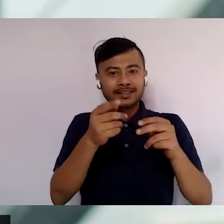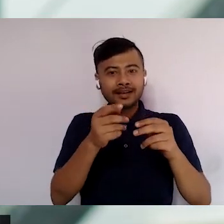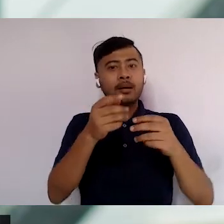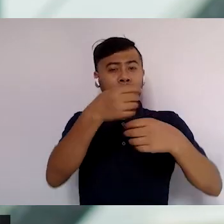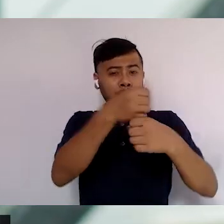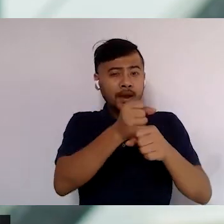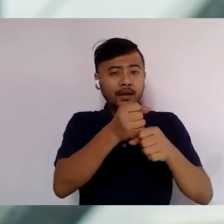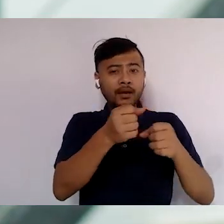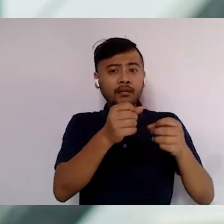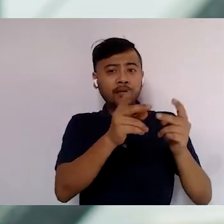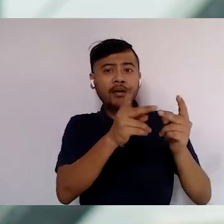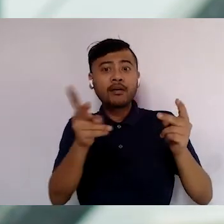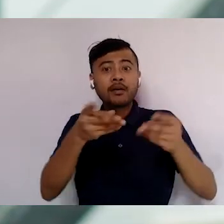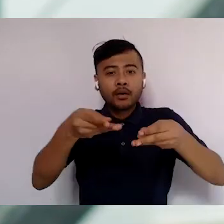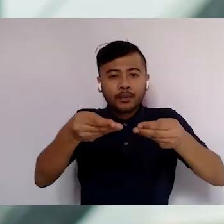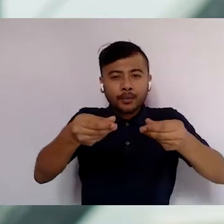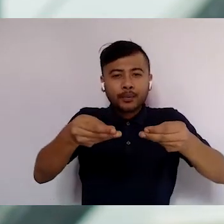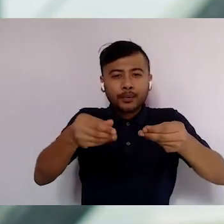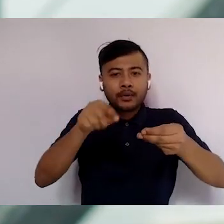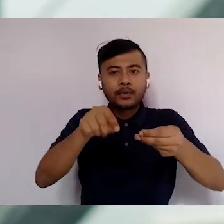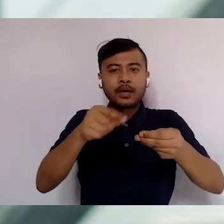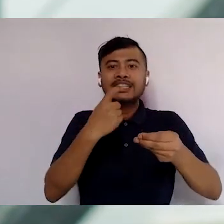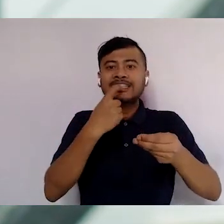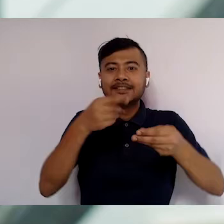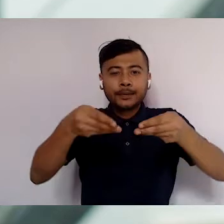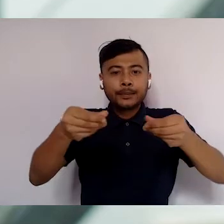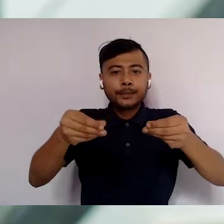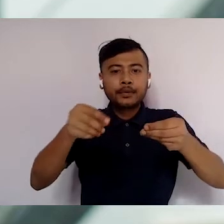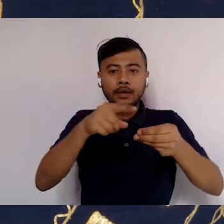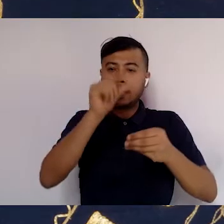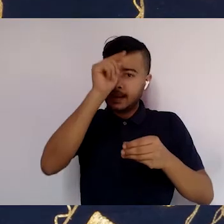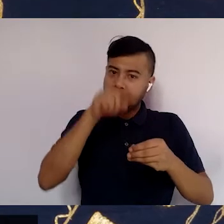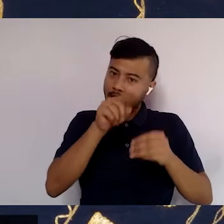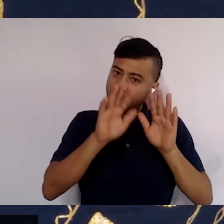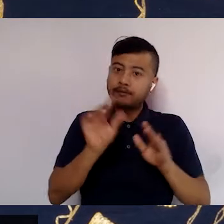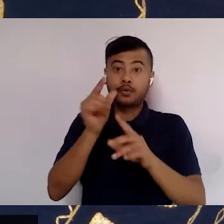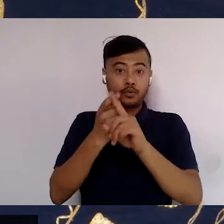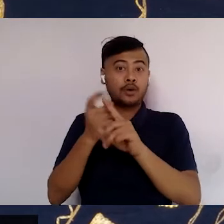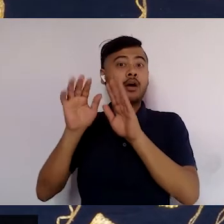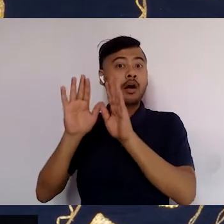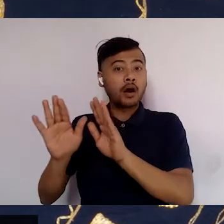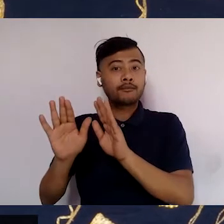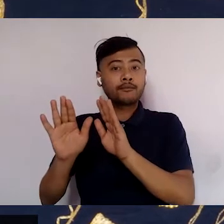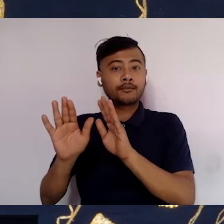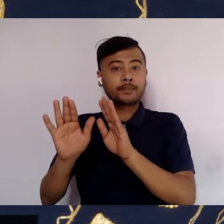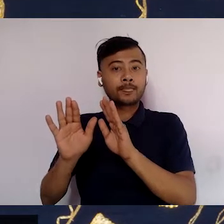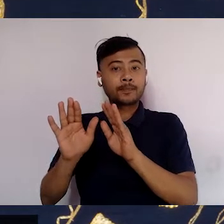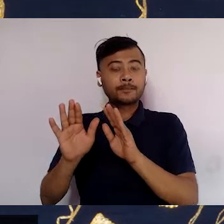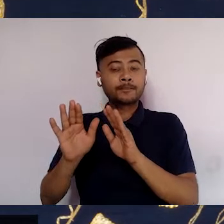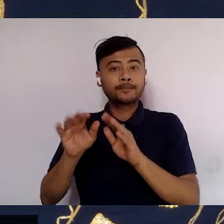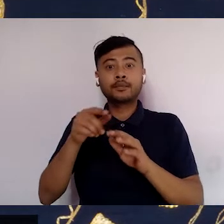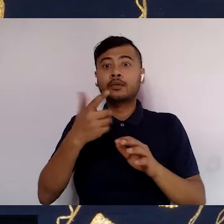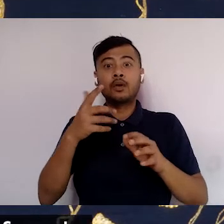and an Englishman inspired ceramic figures in India and Britain. This fascinating textile souvenir's